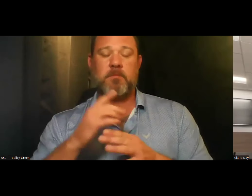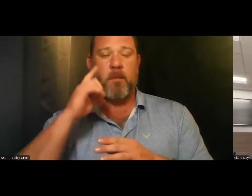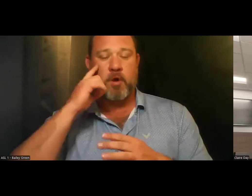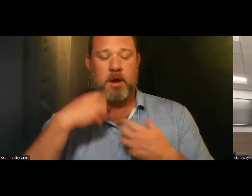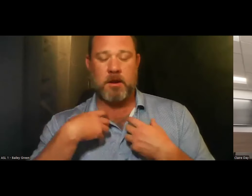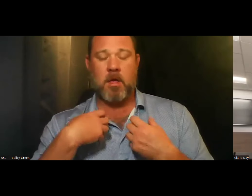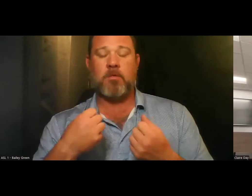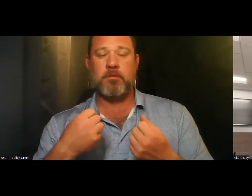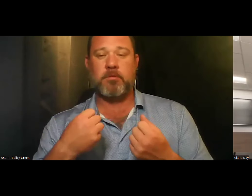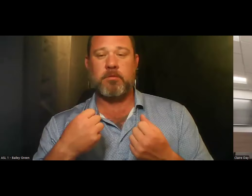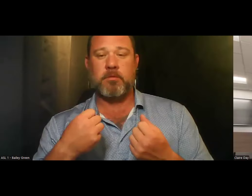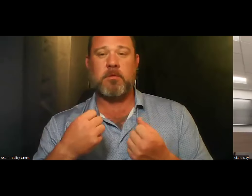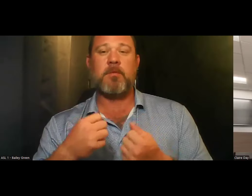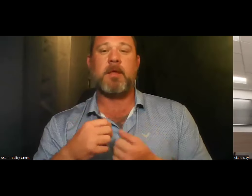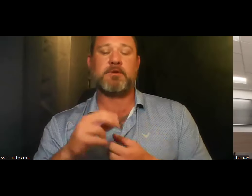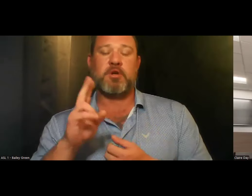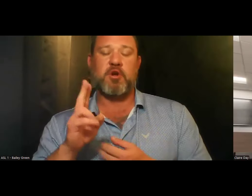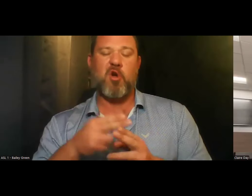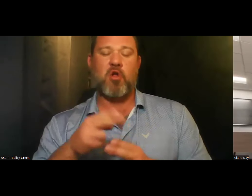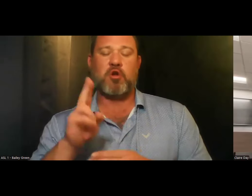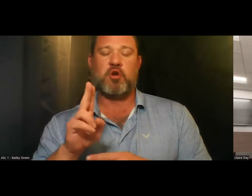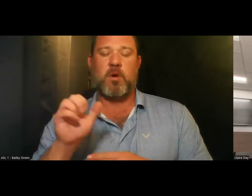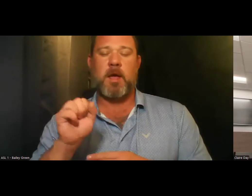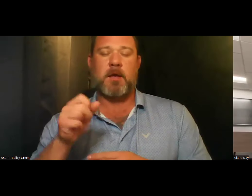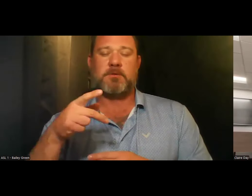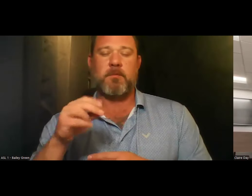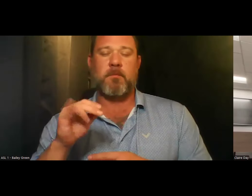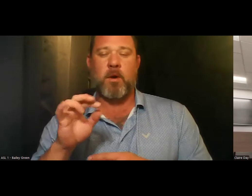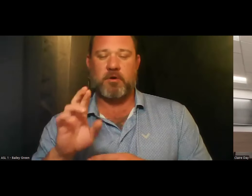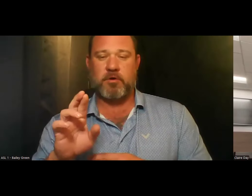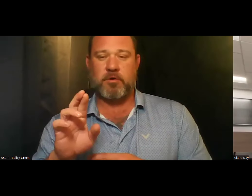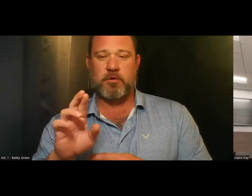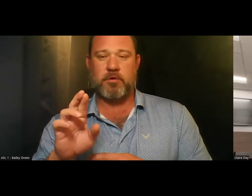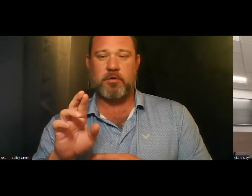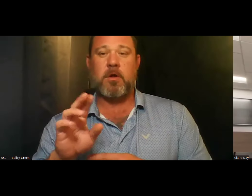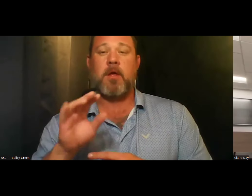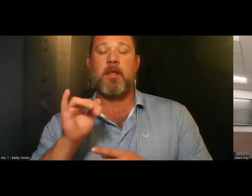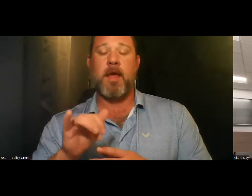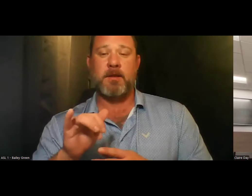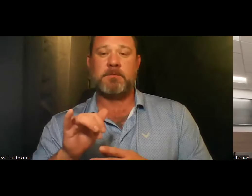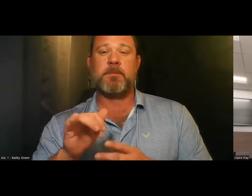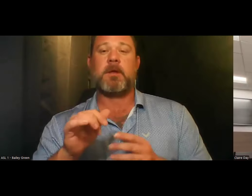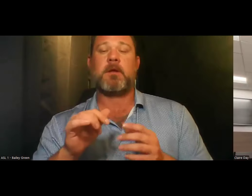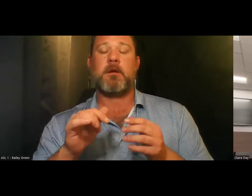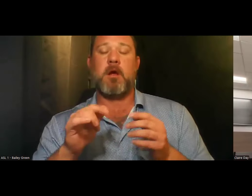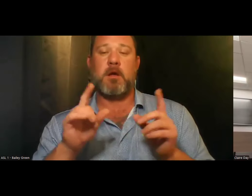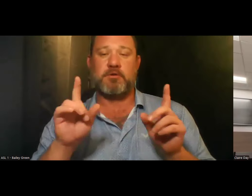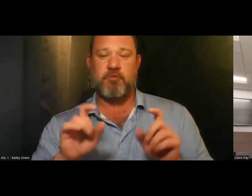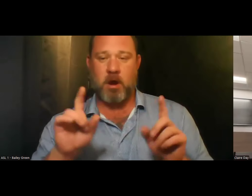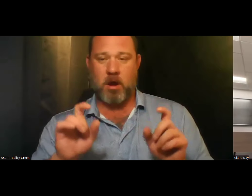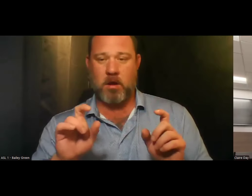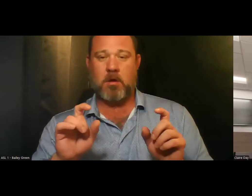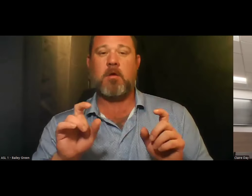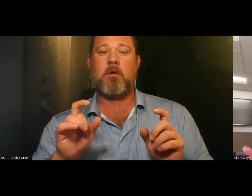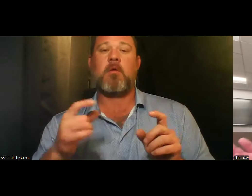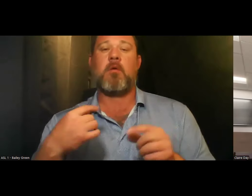risk, otherwise known as U.S. Pointer, has been a clinical trial that the Alzheimer's Association has been running